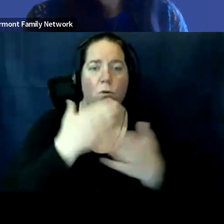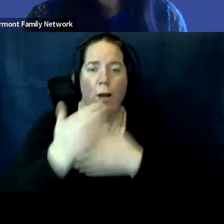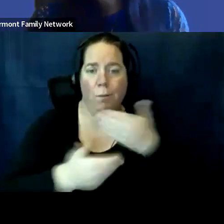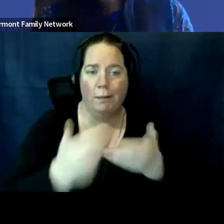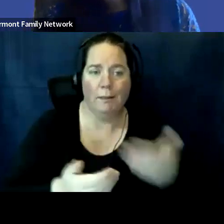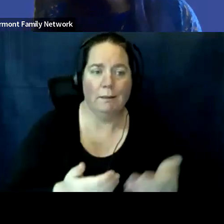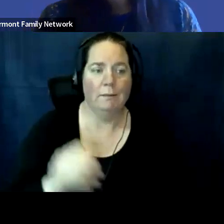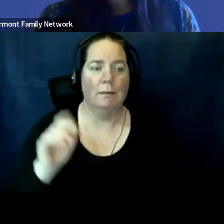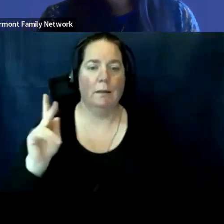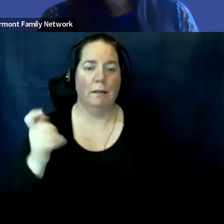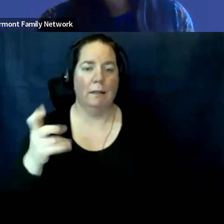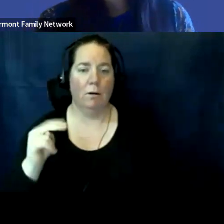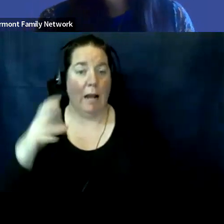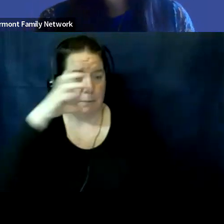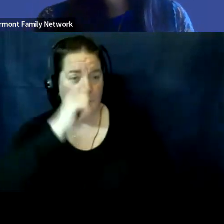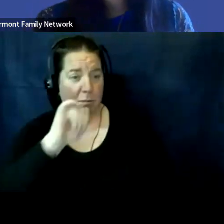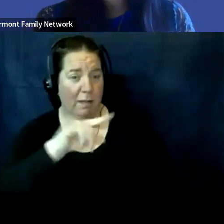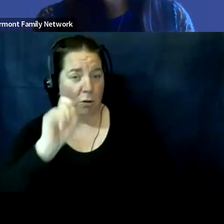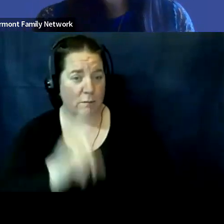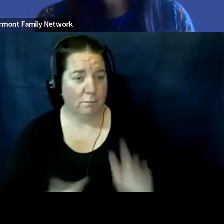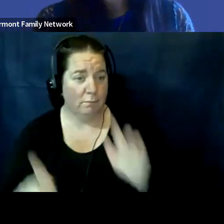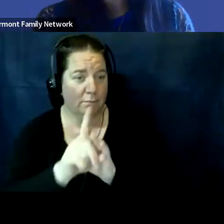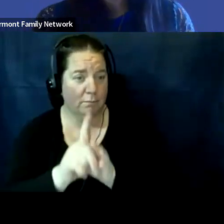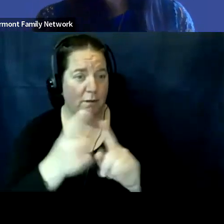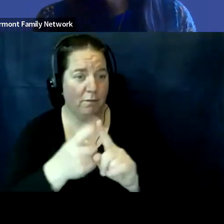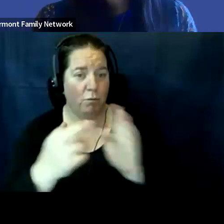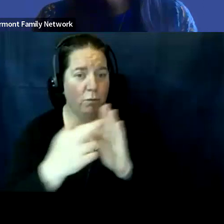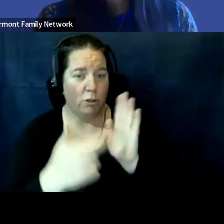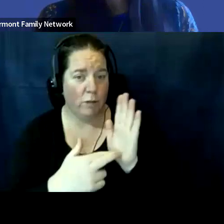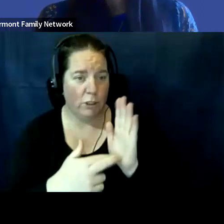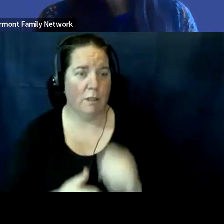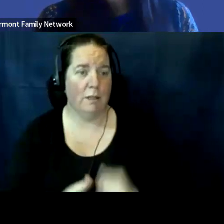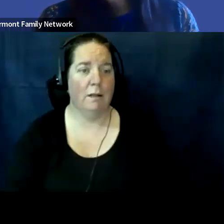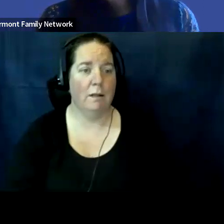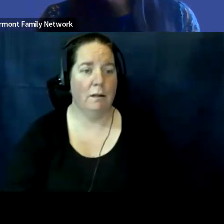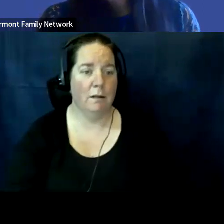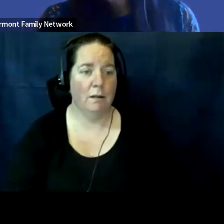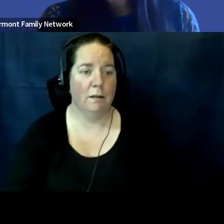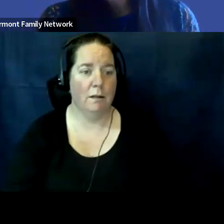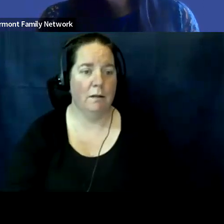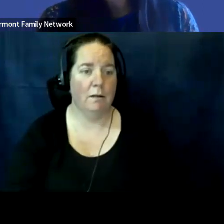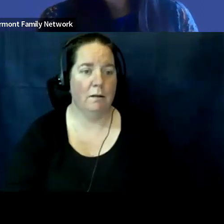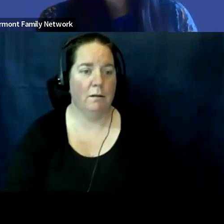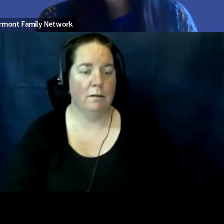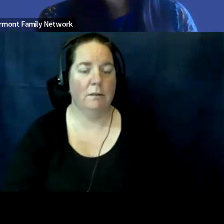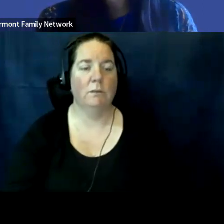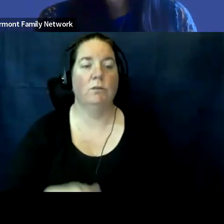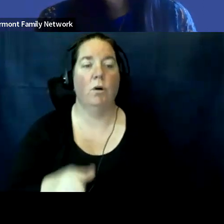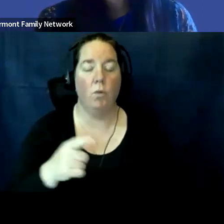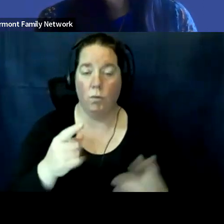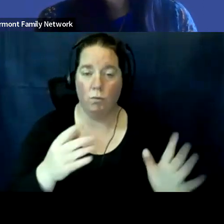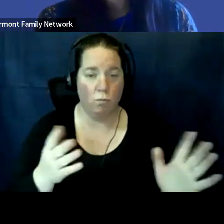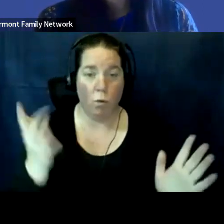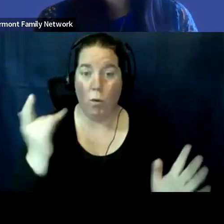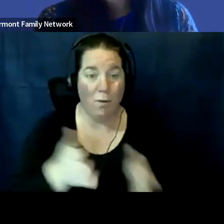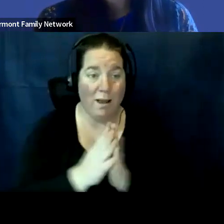I assume that that question came up from our registration. And it's just to let everyone know that as long as